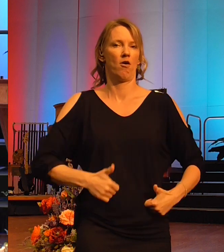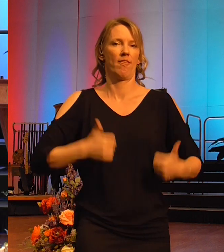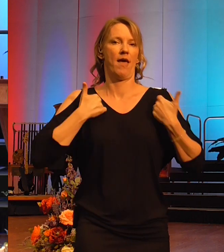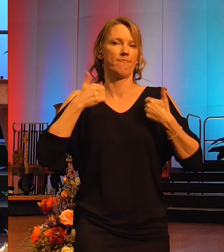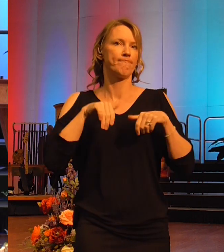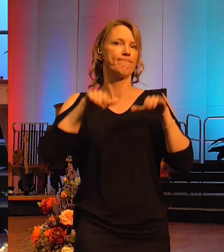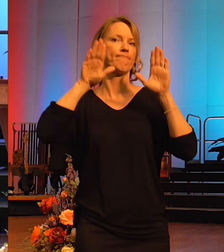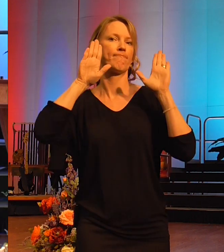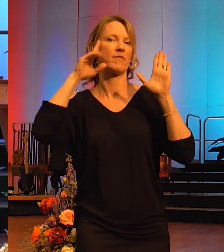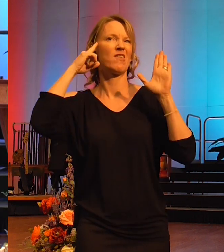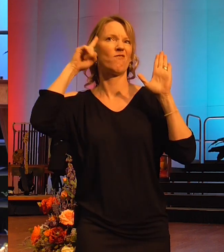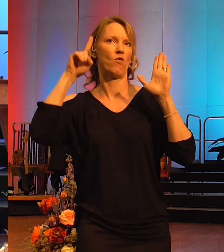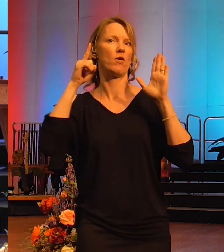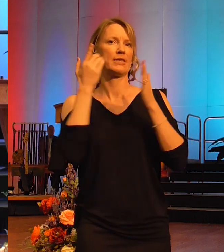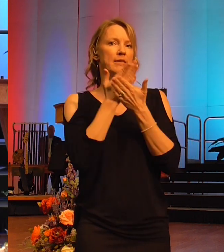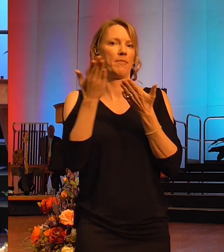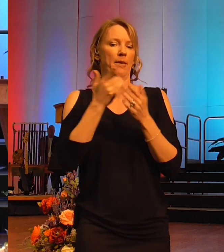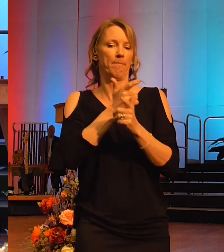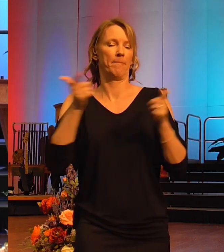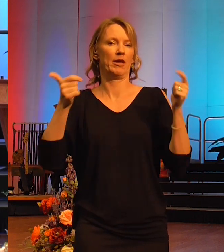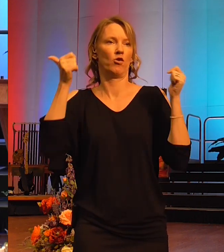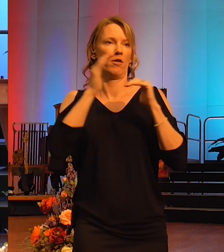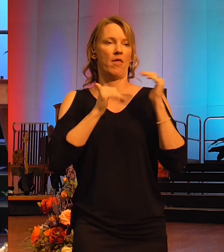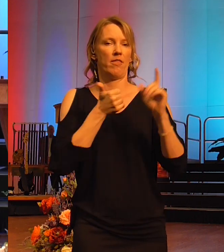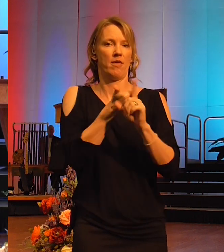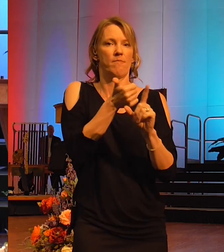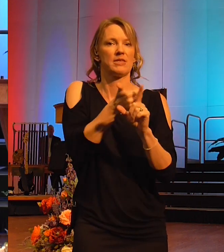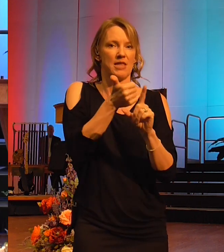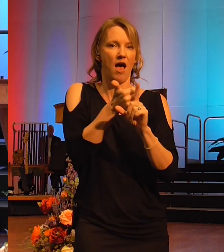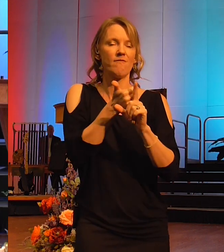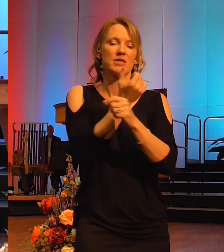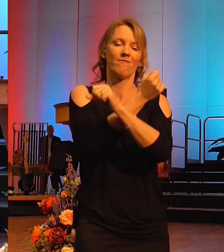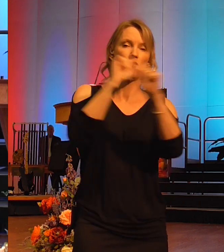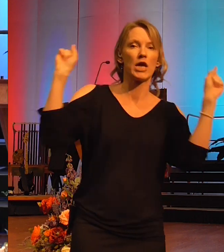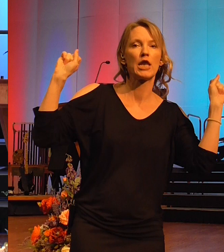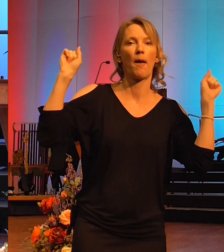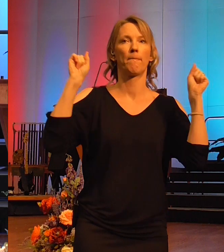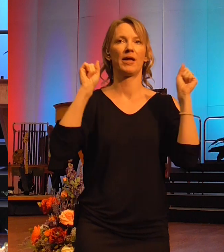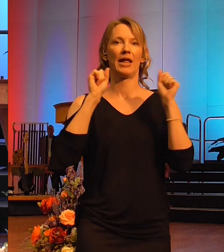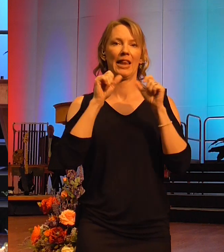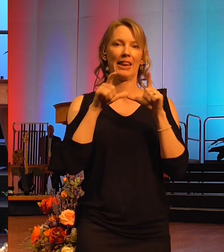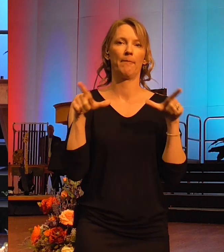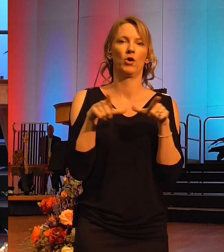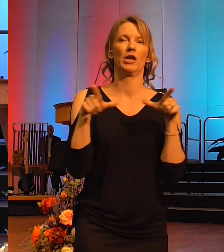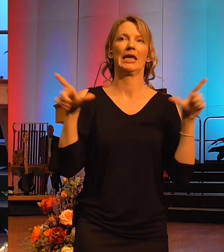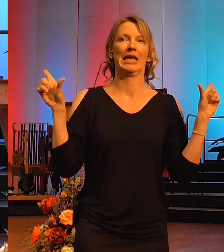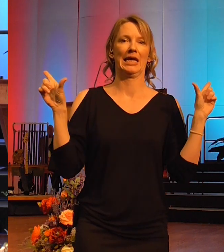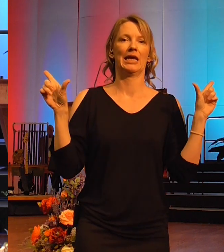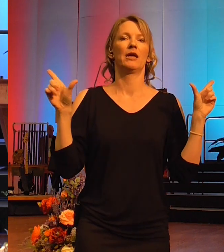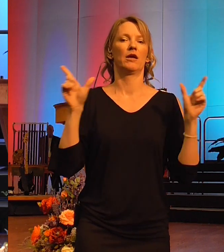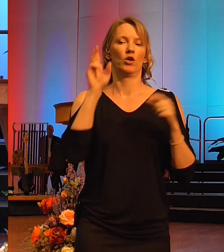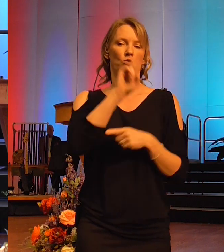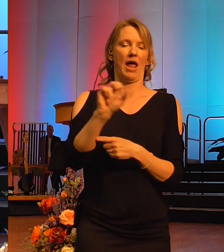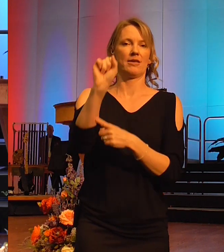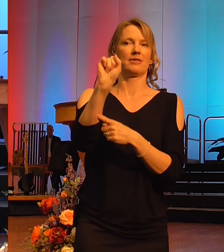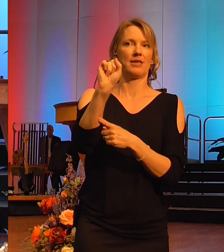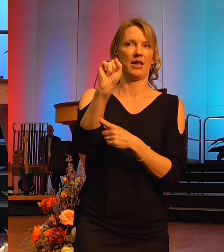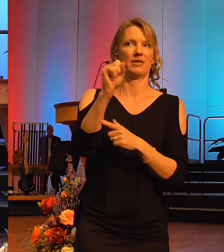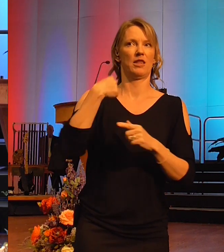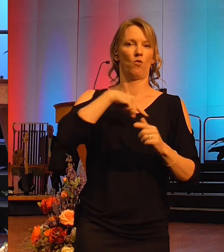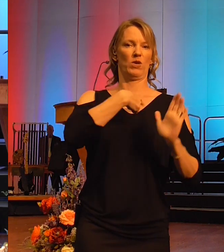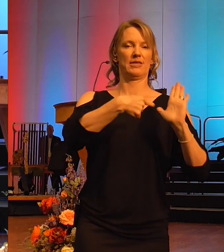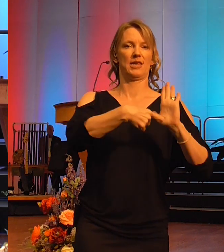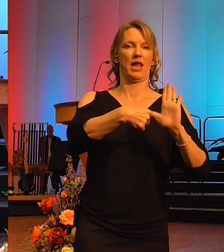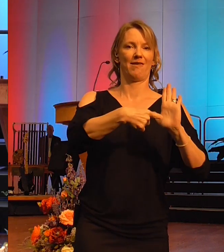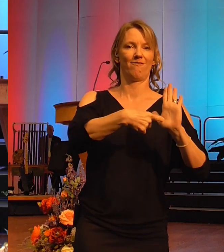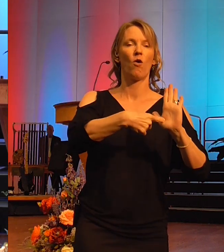given their life for a cause greater than themselves, the freedom and the liberty that the United States of America